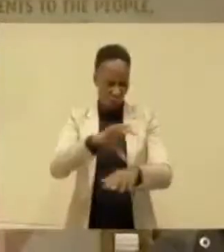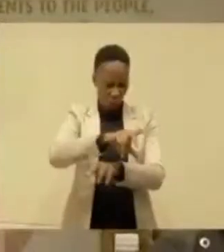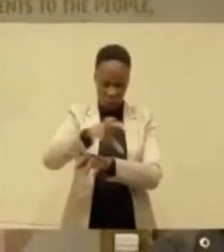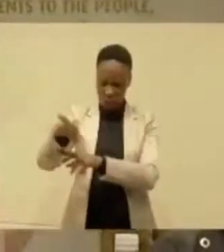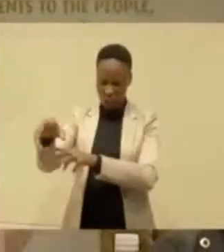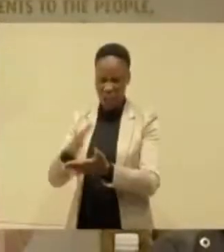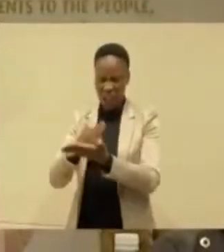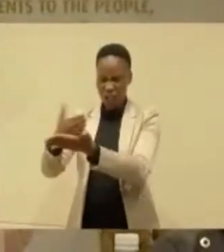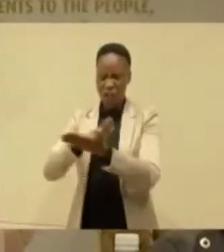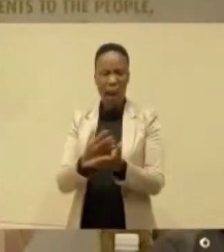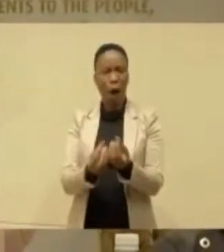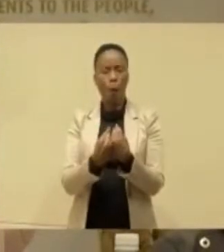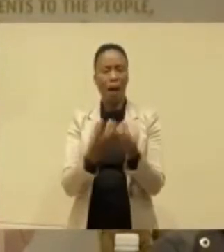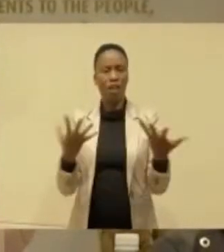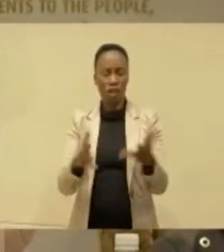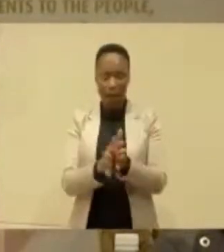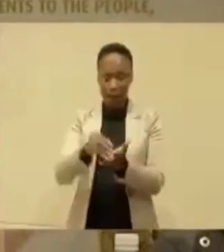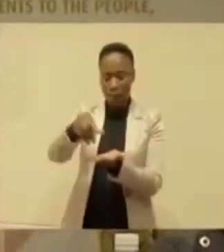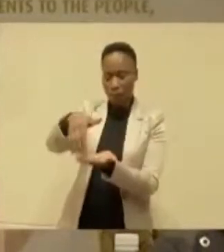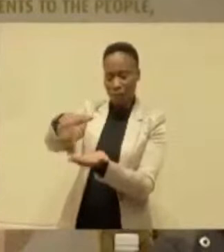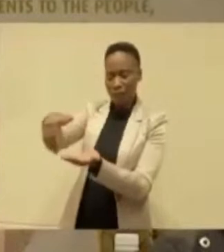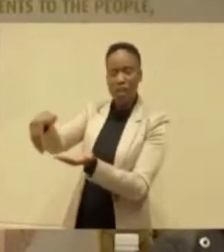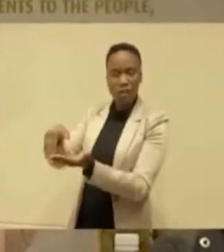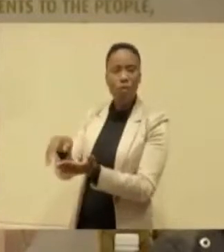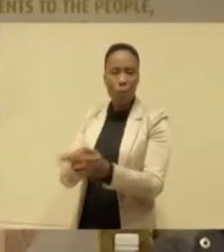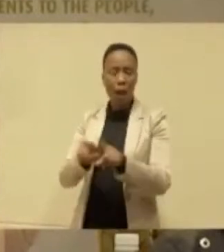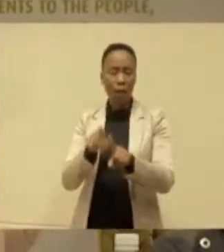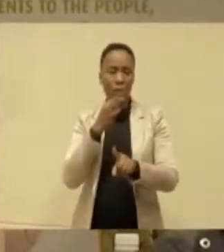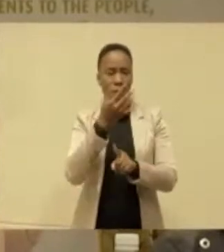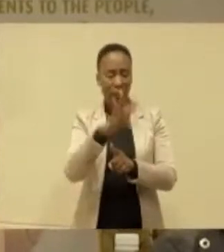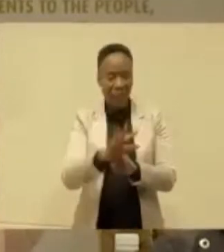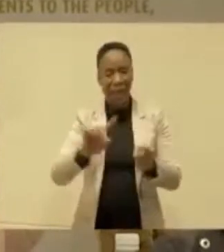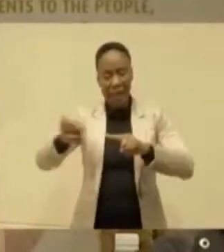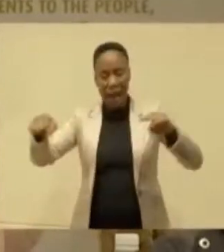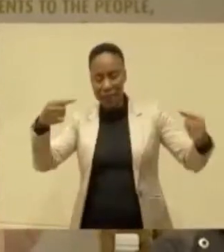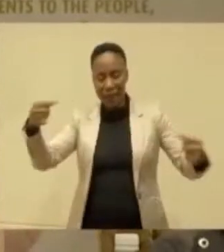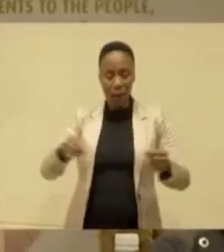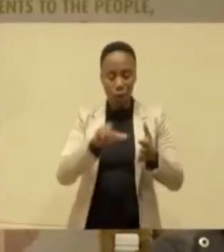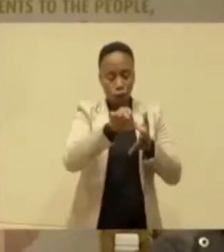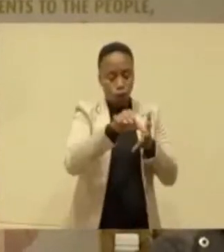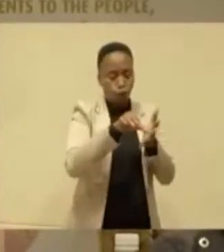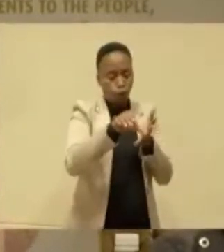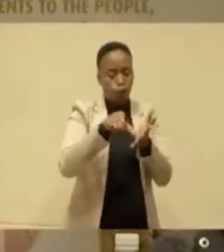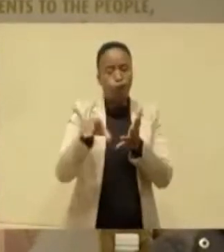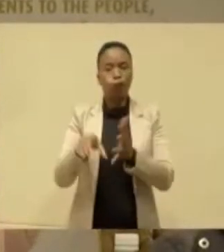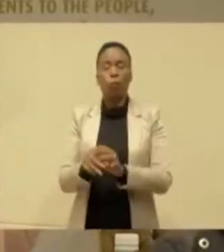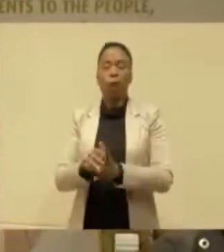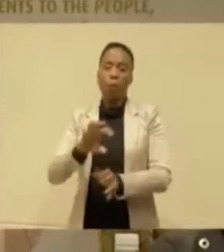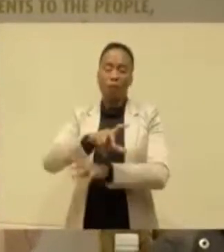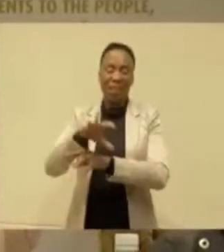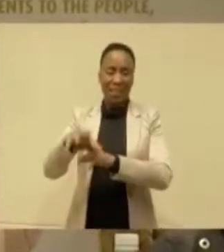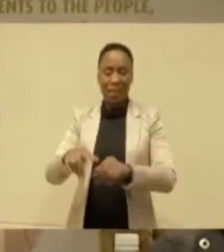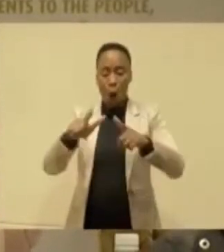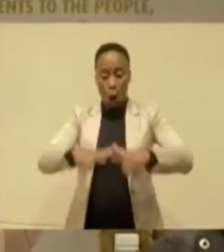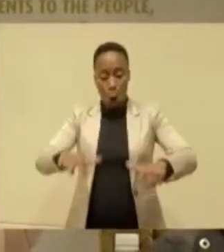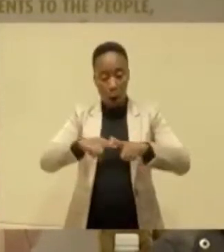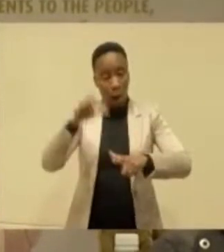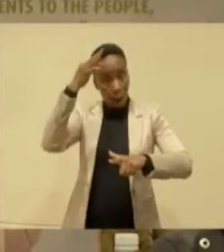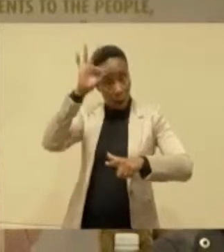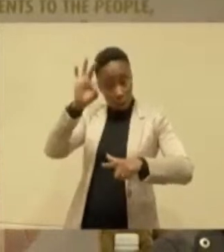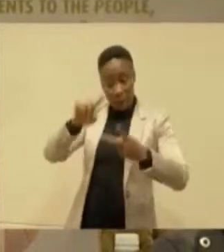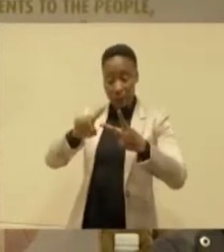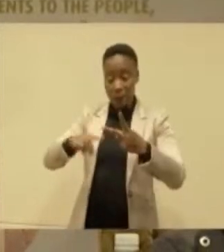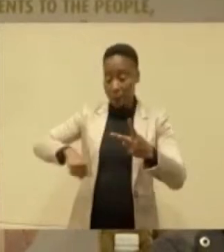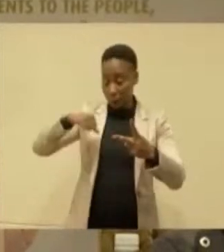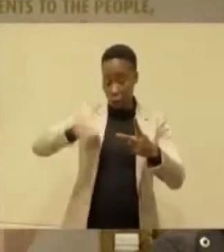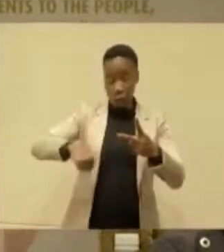budget as we usually see and for any other allocation to provinces to local government and municipalities